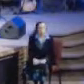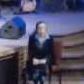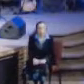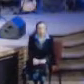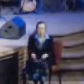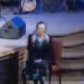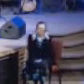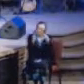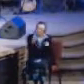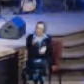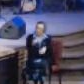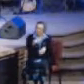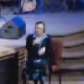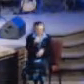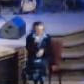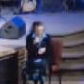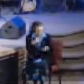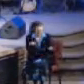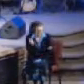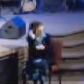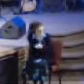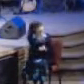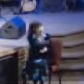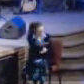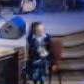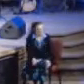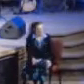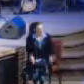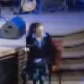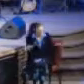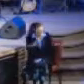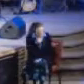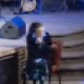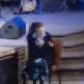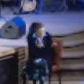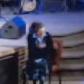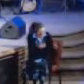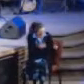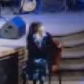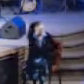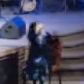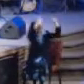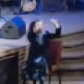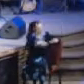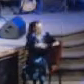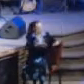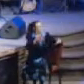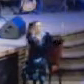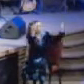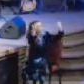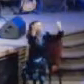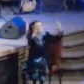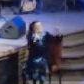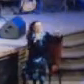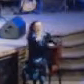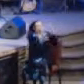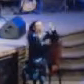And it looks like it's undefeatable. It looks like it's just impossible to penetrate these walls that are standing up that